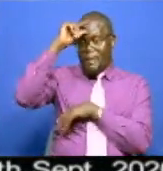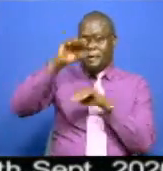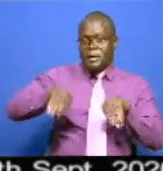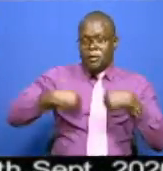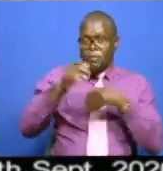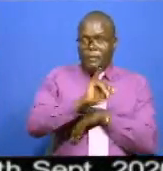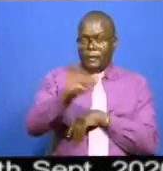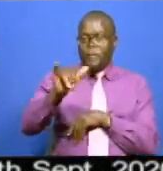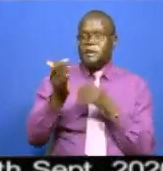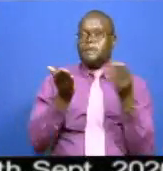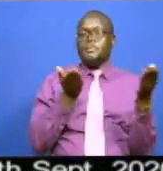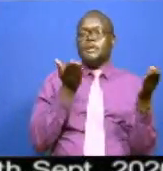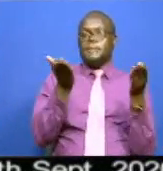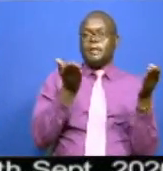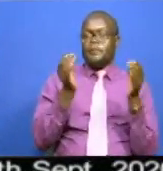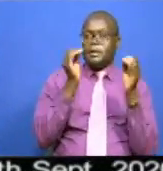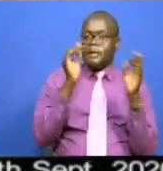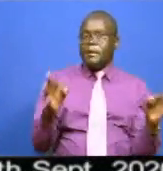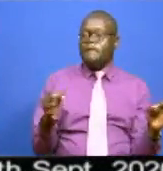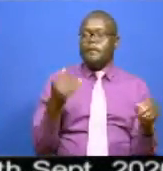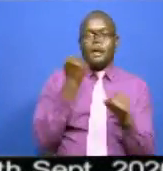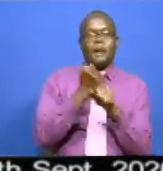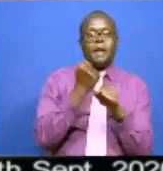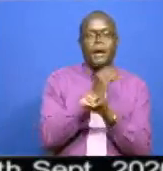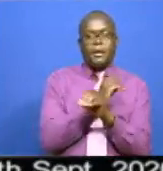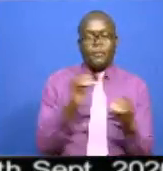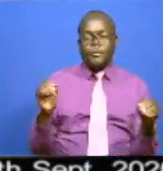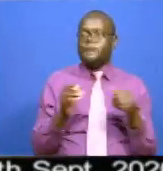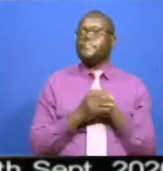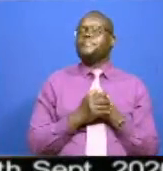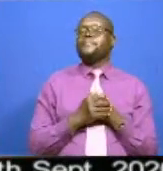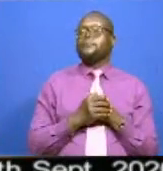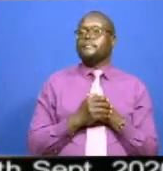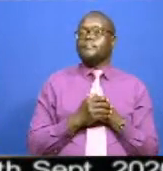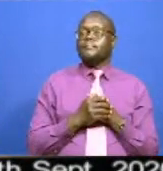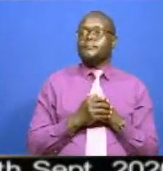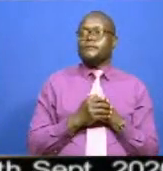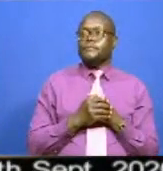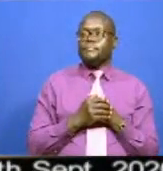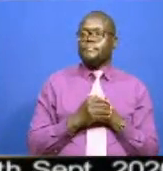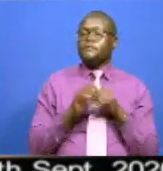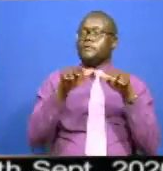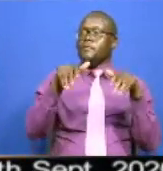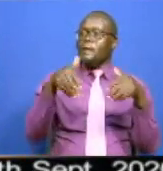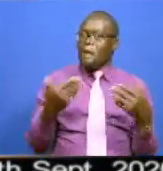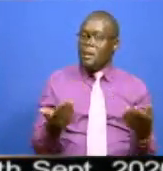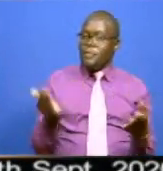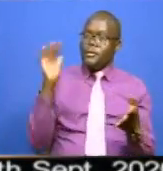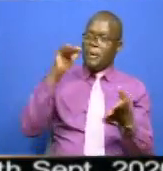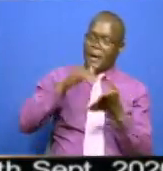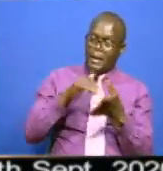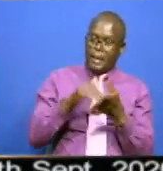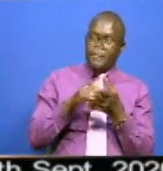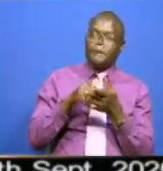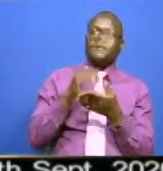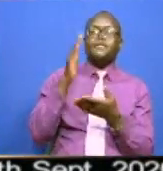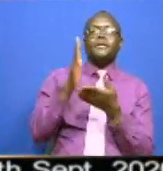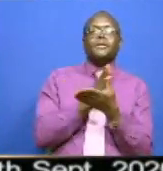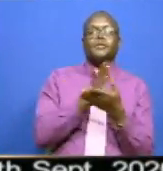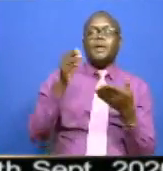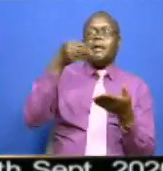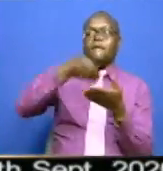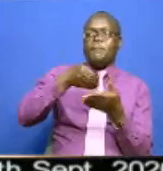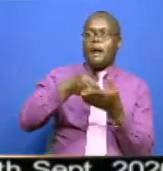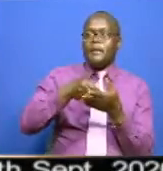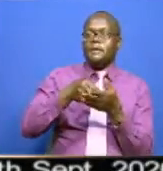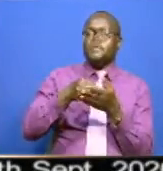those services. So if you have not done and constructed such facilities, how do you again share our revenue on